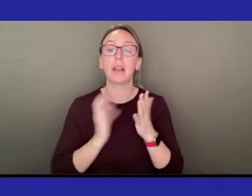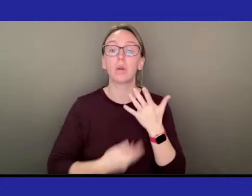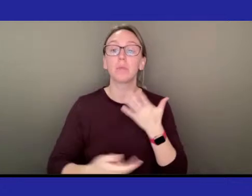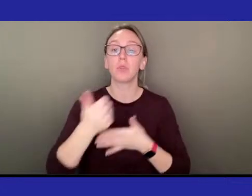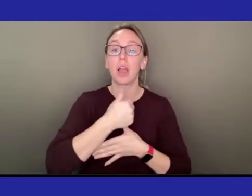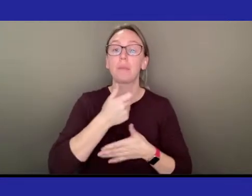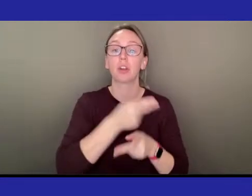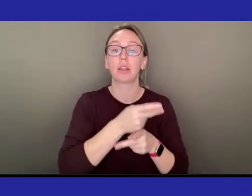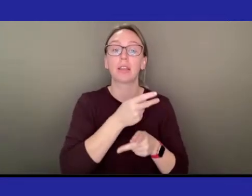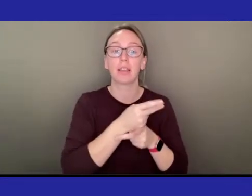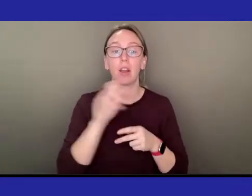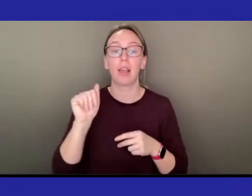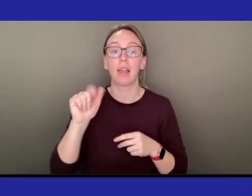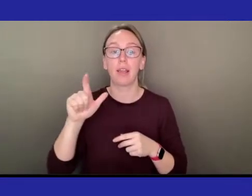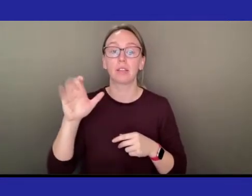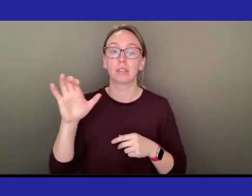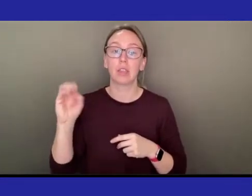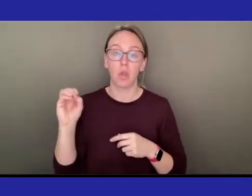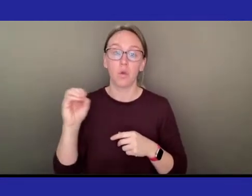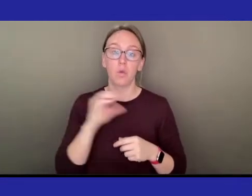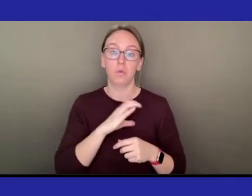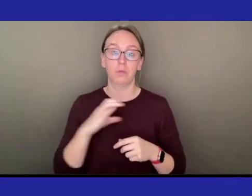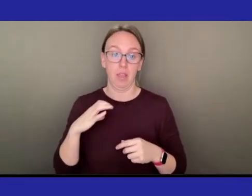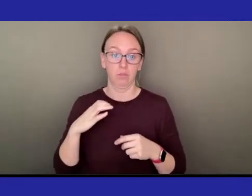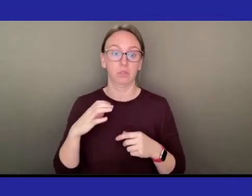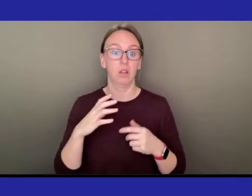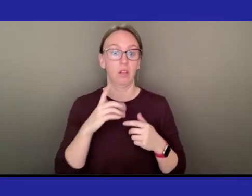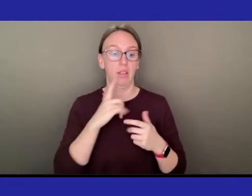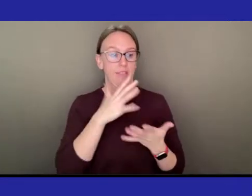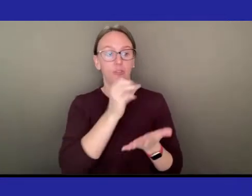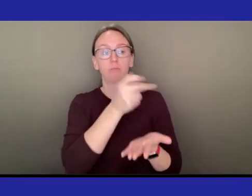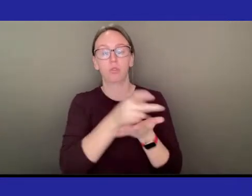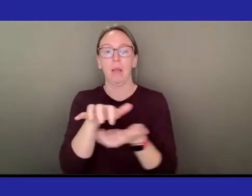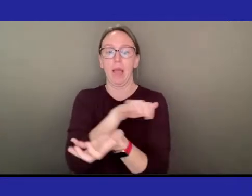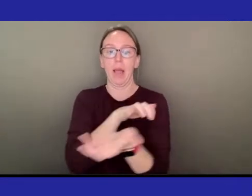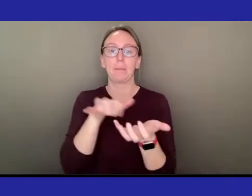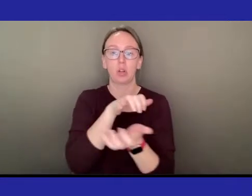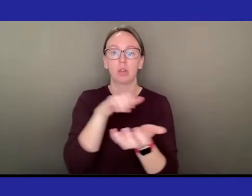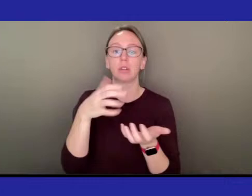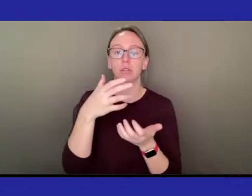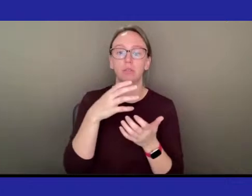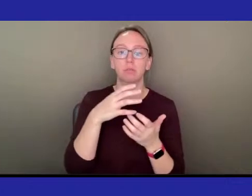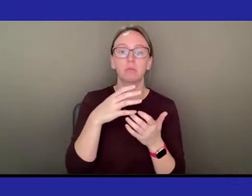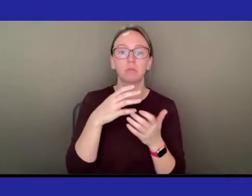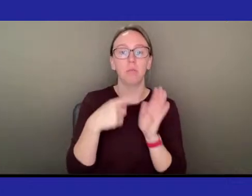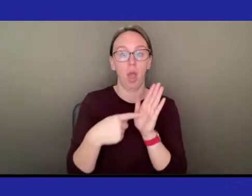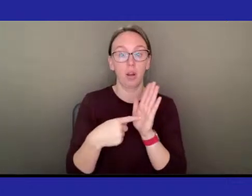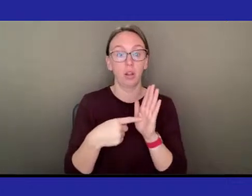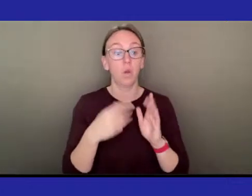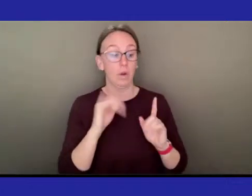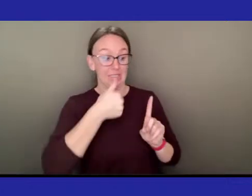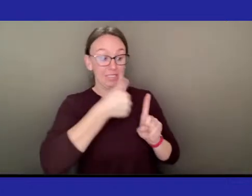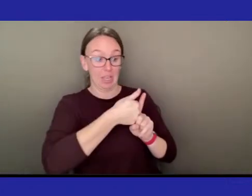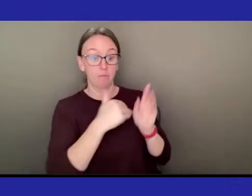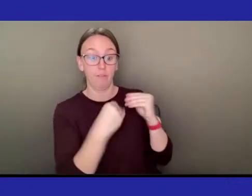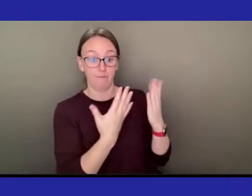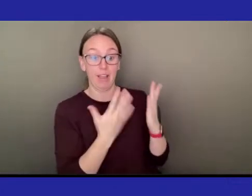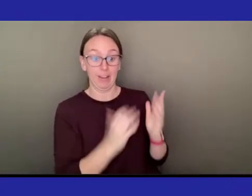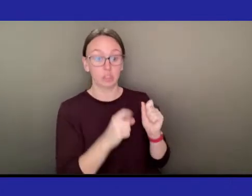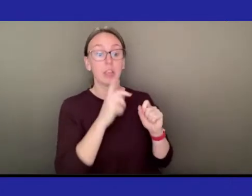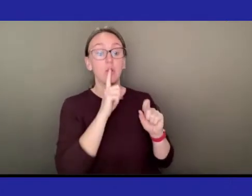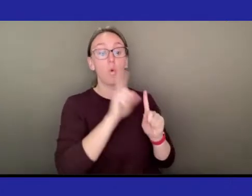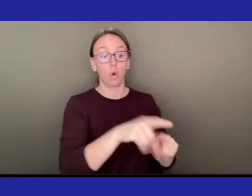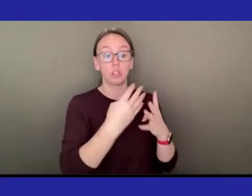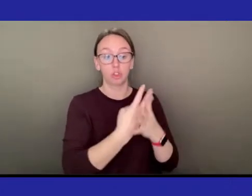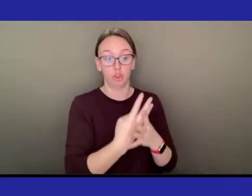council approved a hybrid model for the system where, you know, they can order the screening CT themselves. If it's abnormal, they